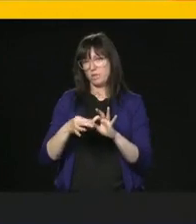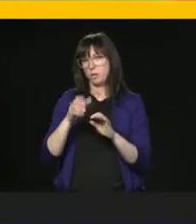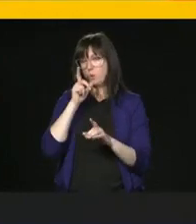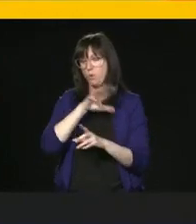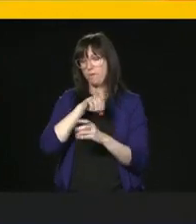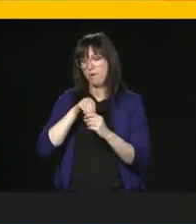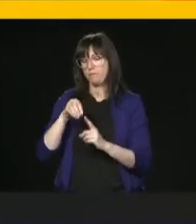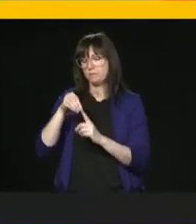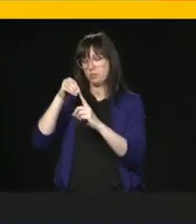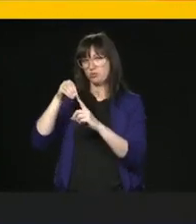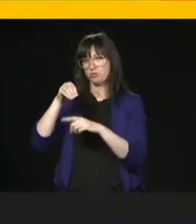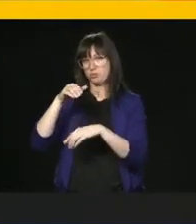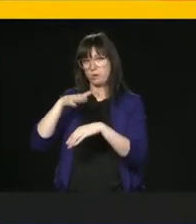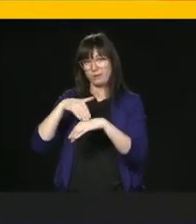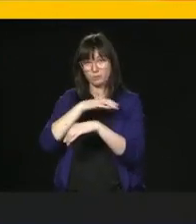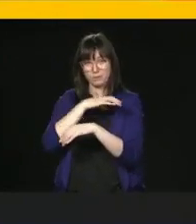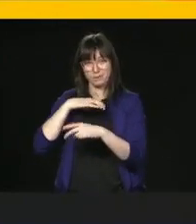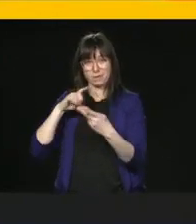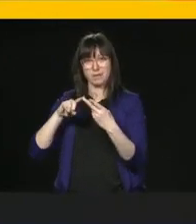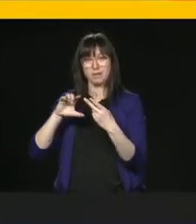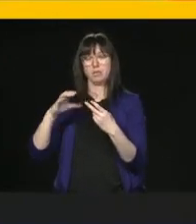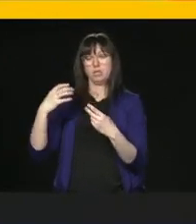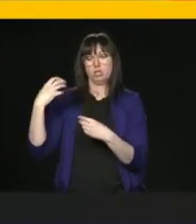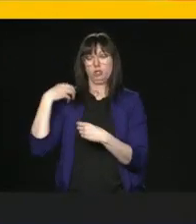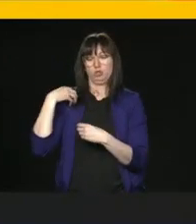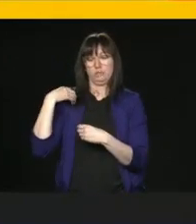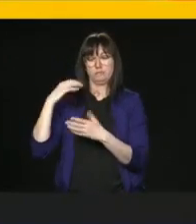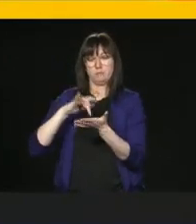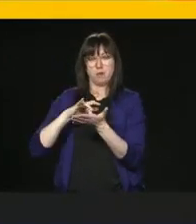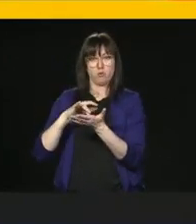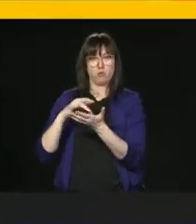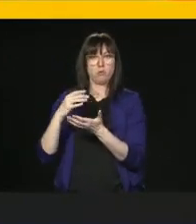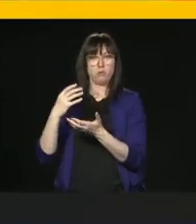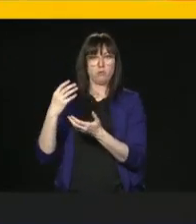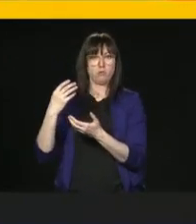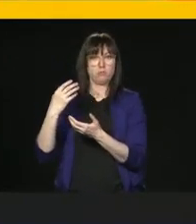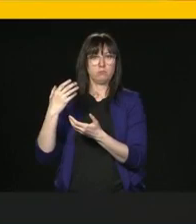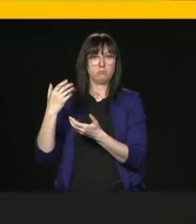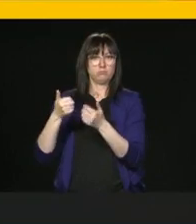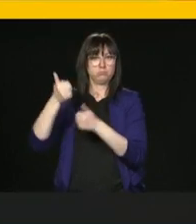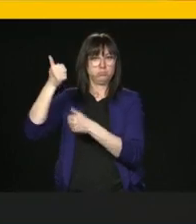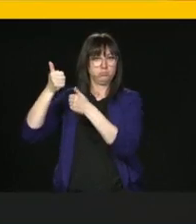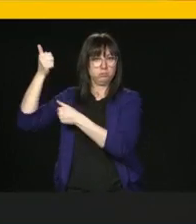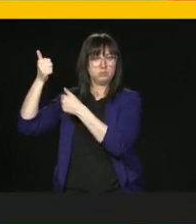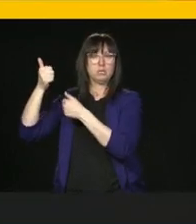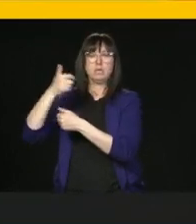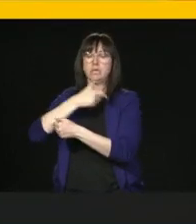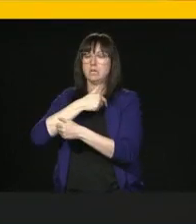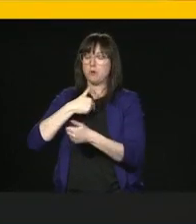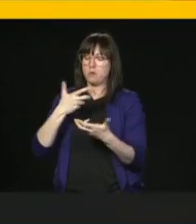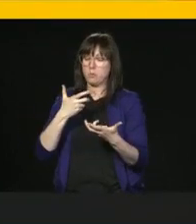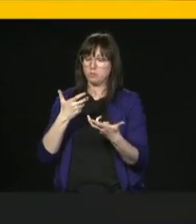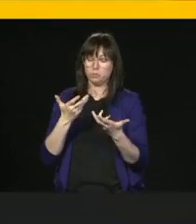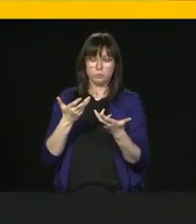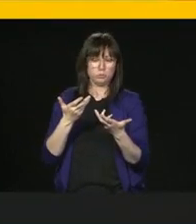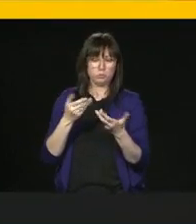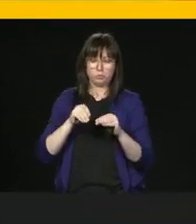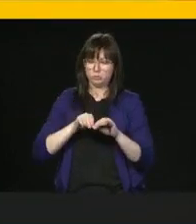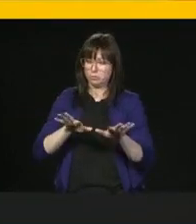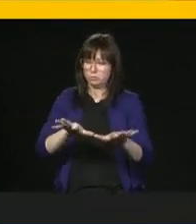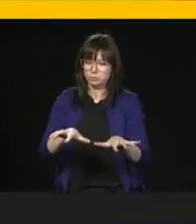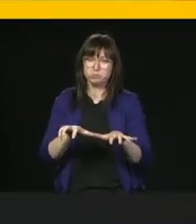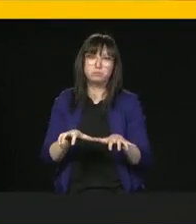the time to really try and make a difference in terms of stopping the sort